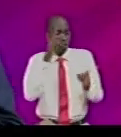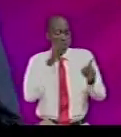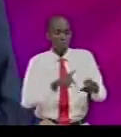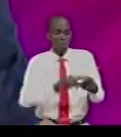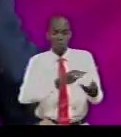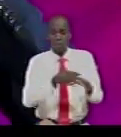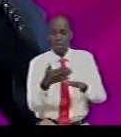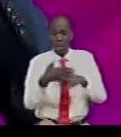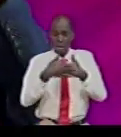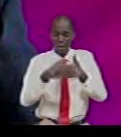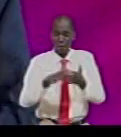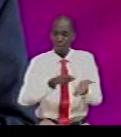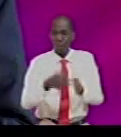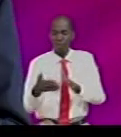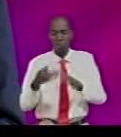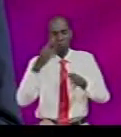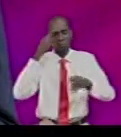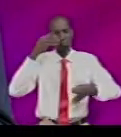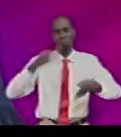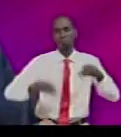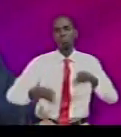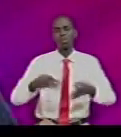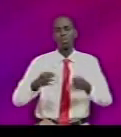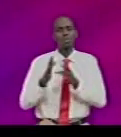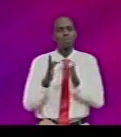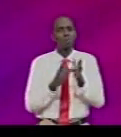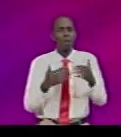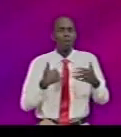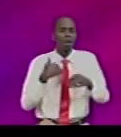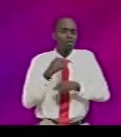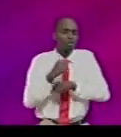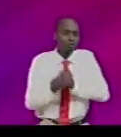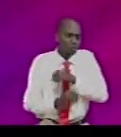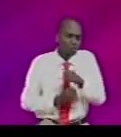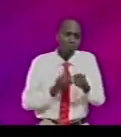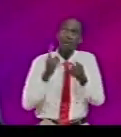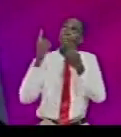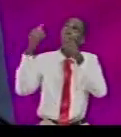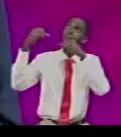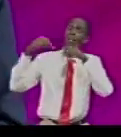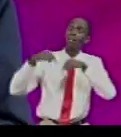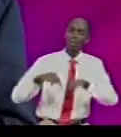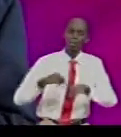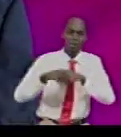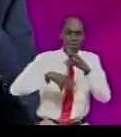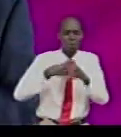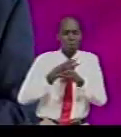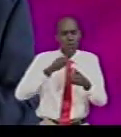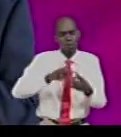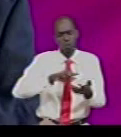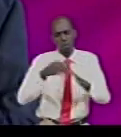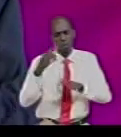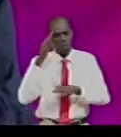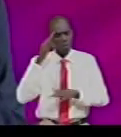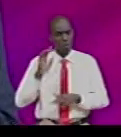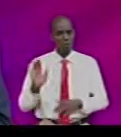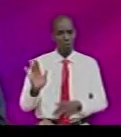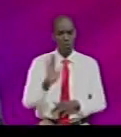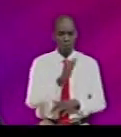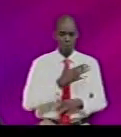judgment. Jesus has suffered. He has come into the world to die for our sin and to take our